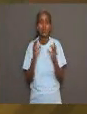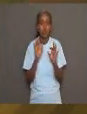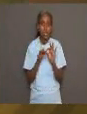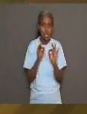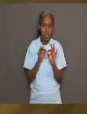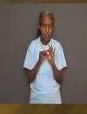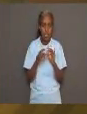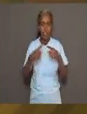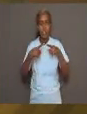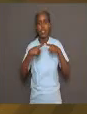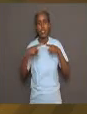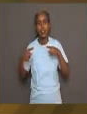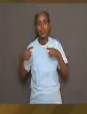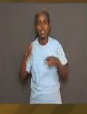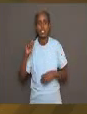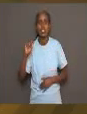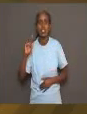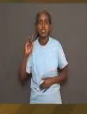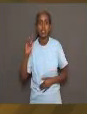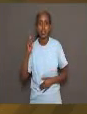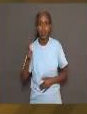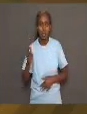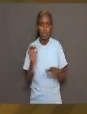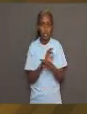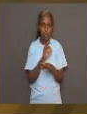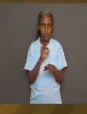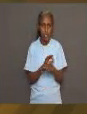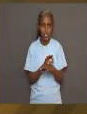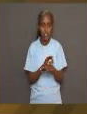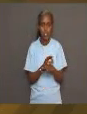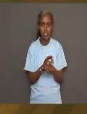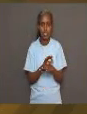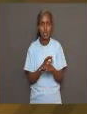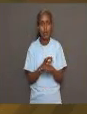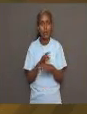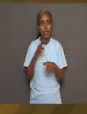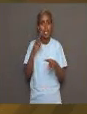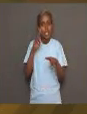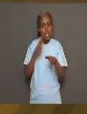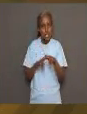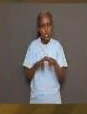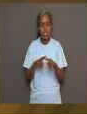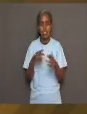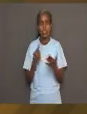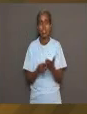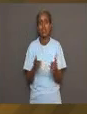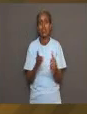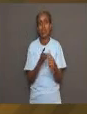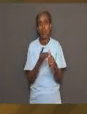define inverse trigonometric functions by restricting their